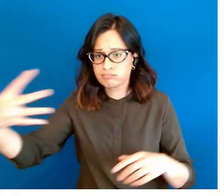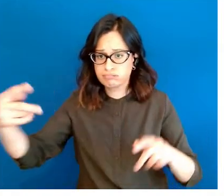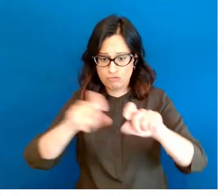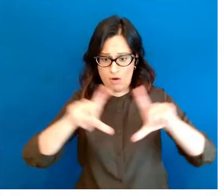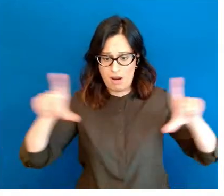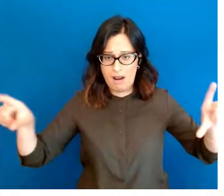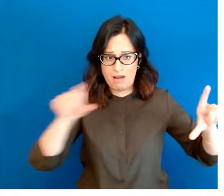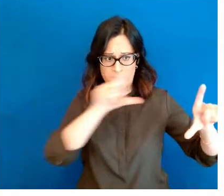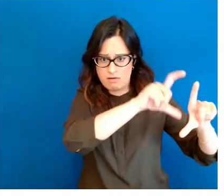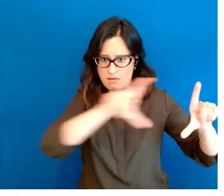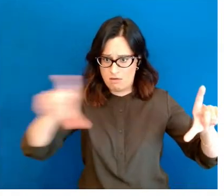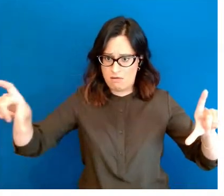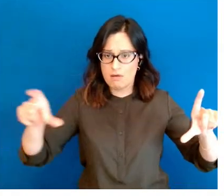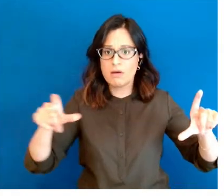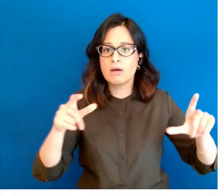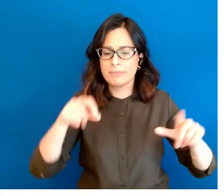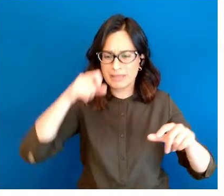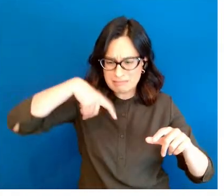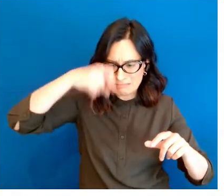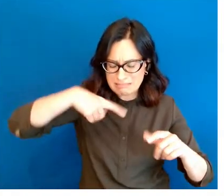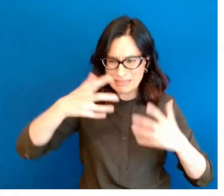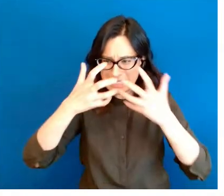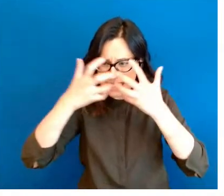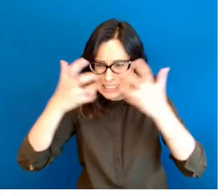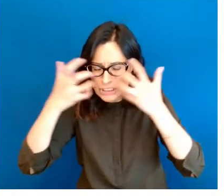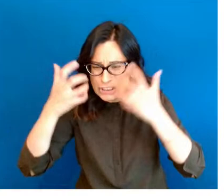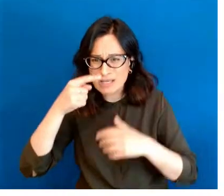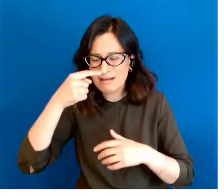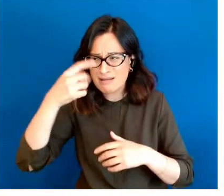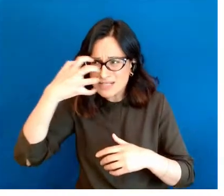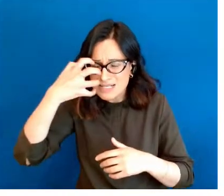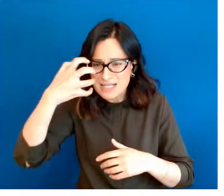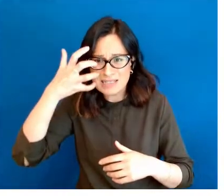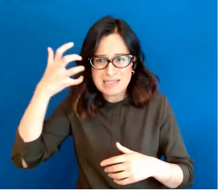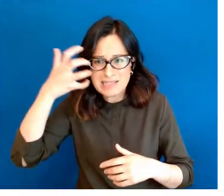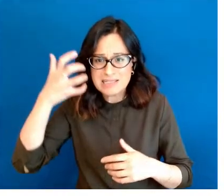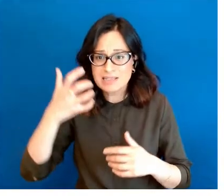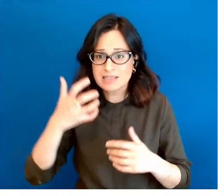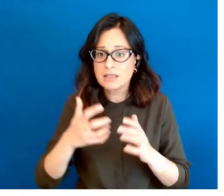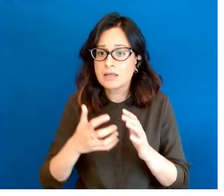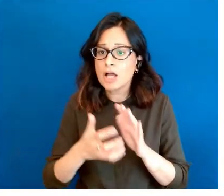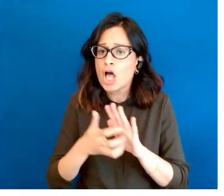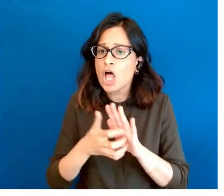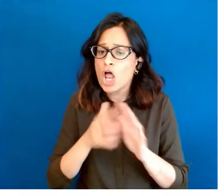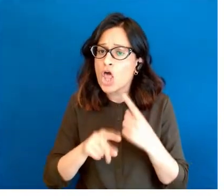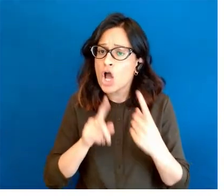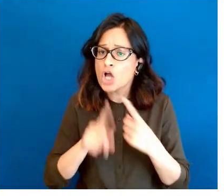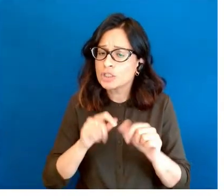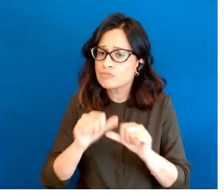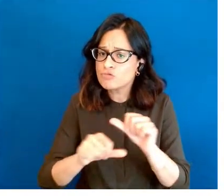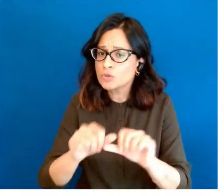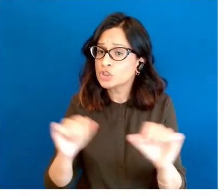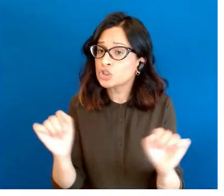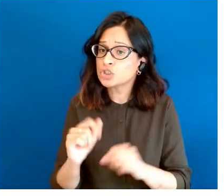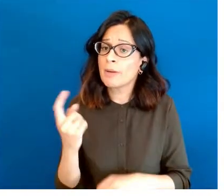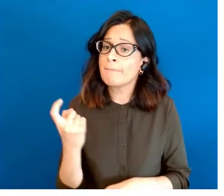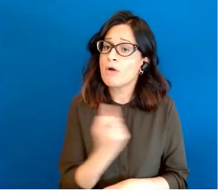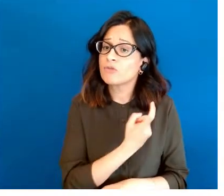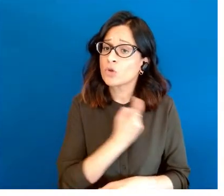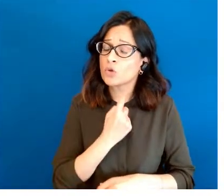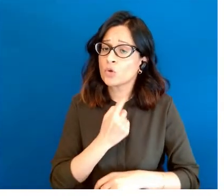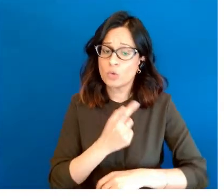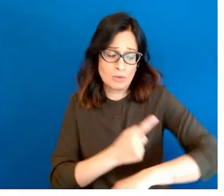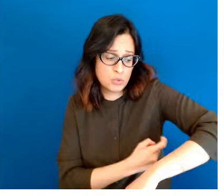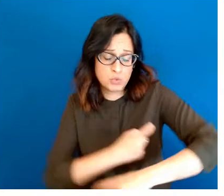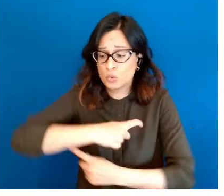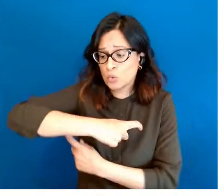running of the nose, the sneezing and the itching, but it's not necessarily an allergic process. So perfume, deodorant and hairspray